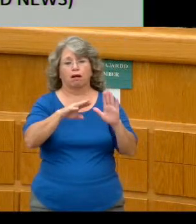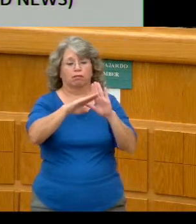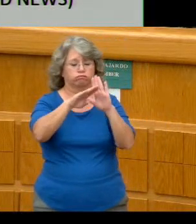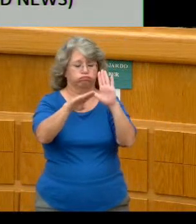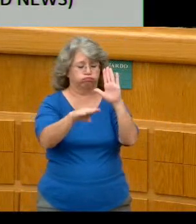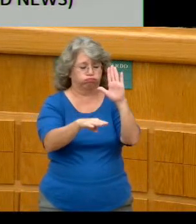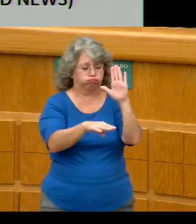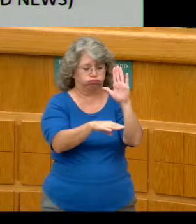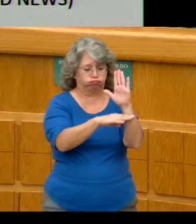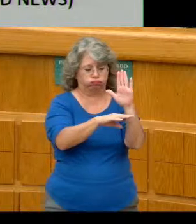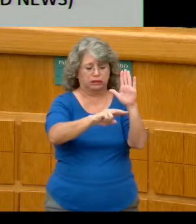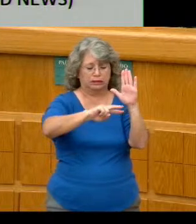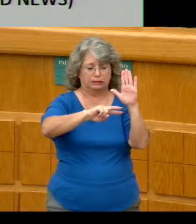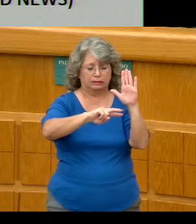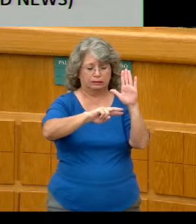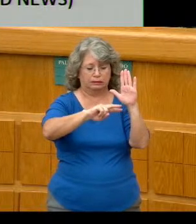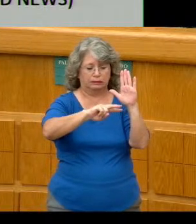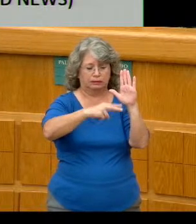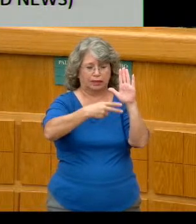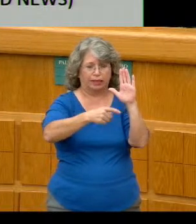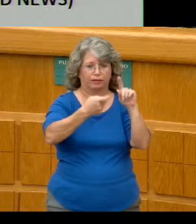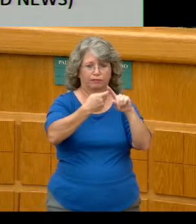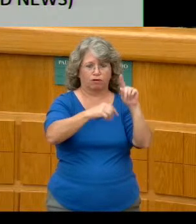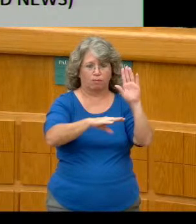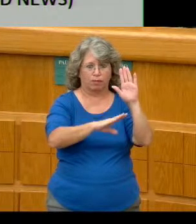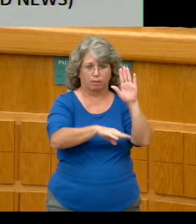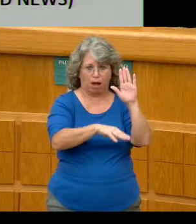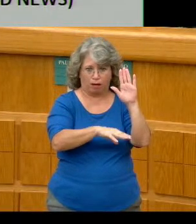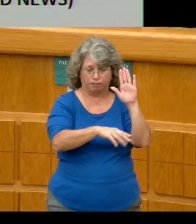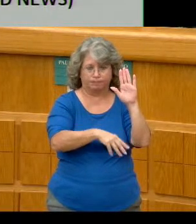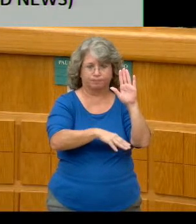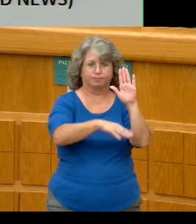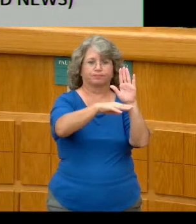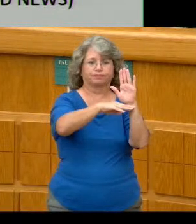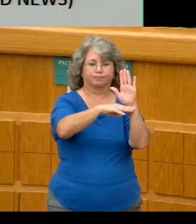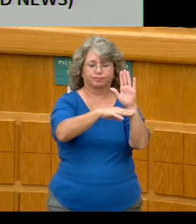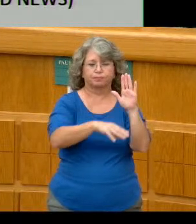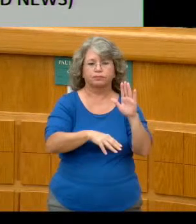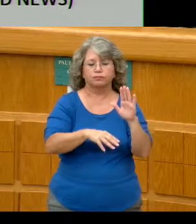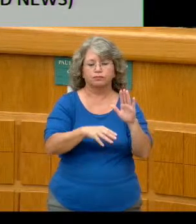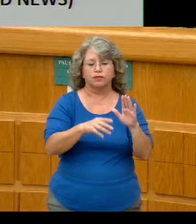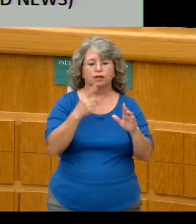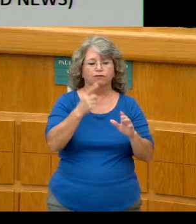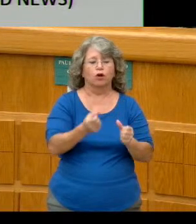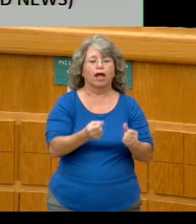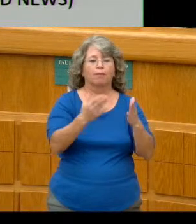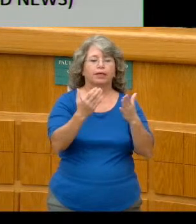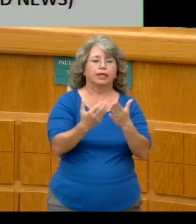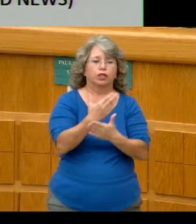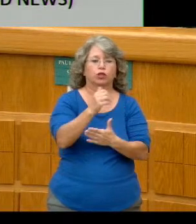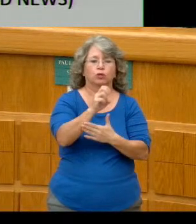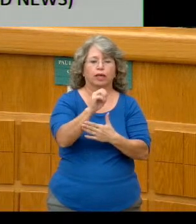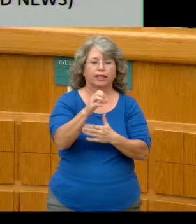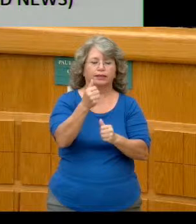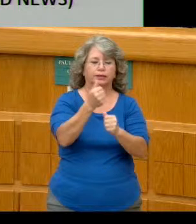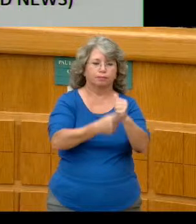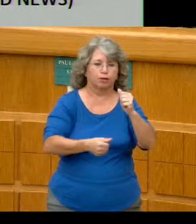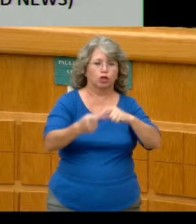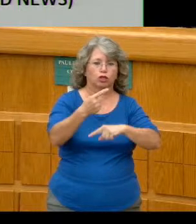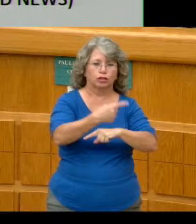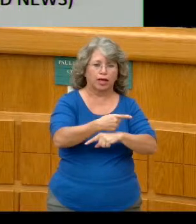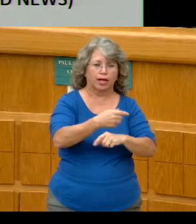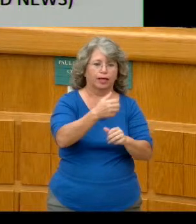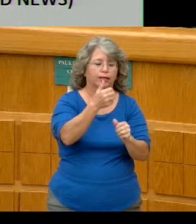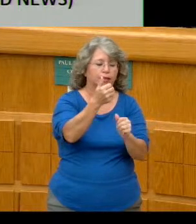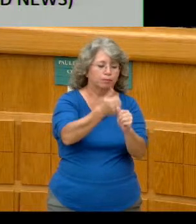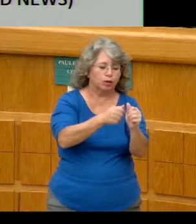Texas in terms of how many new cases per day per capita we're having over the past week. So this is a